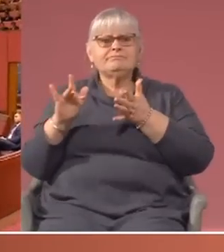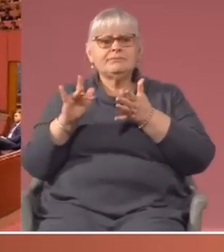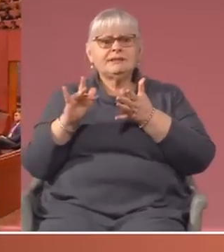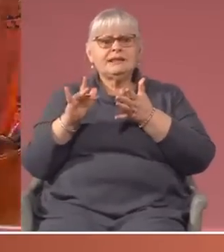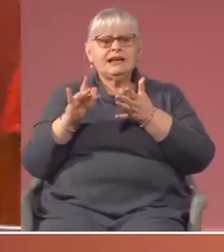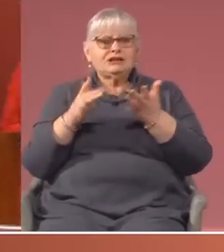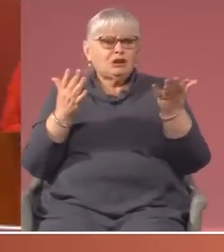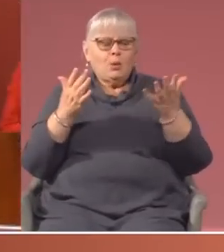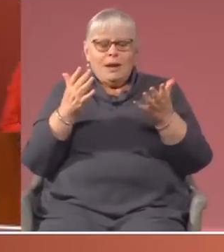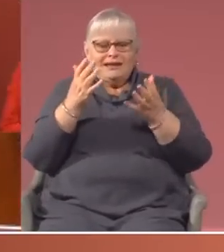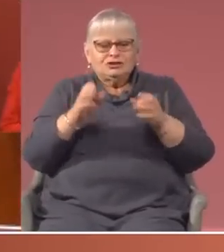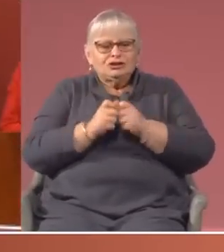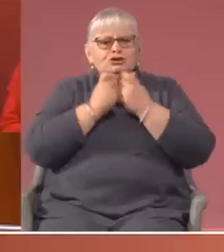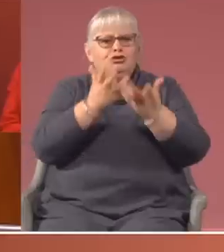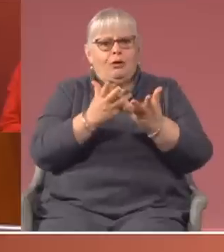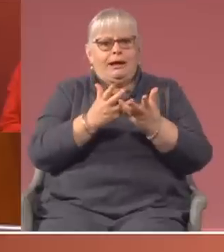habitats and wildlife.